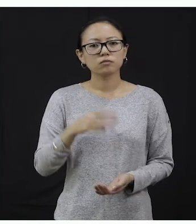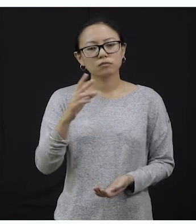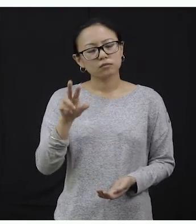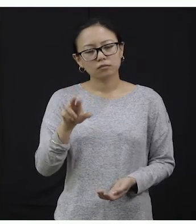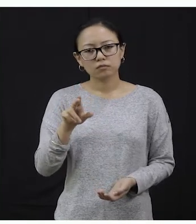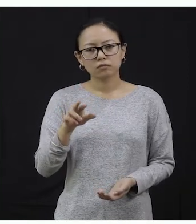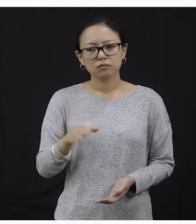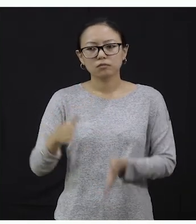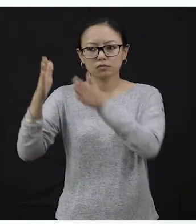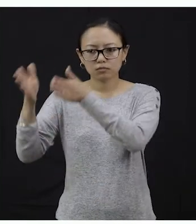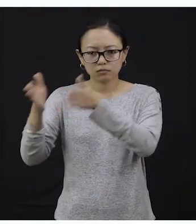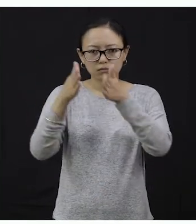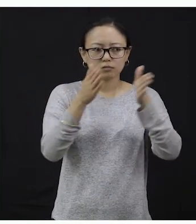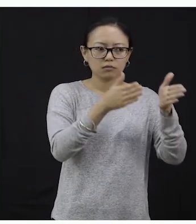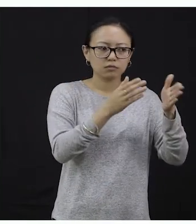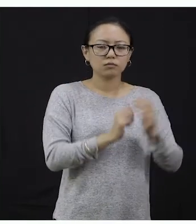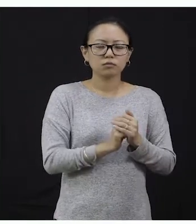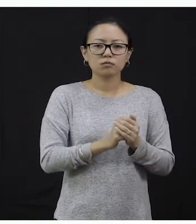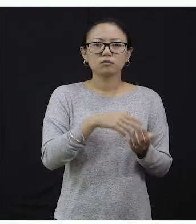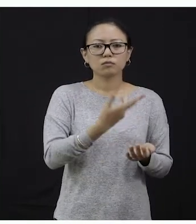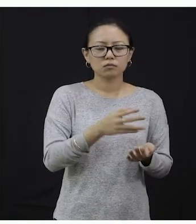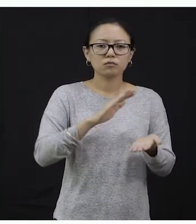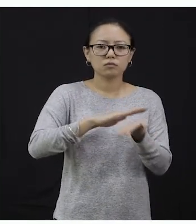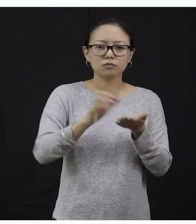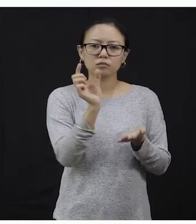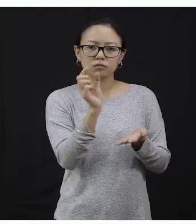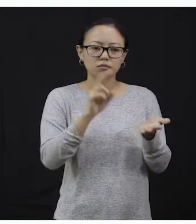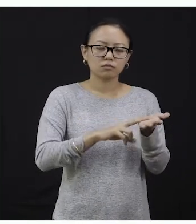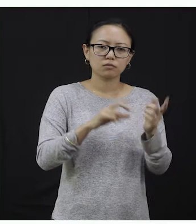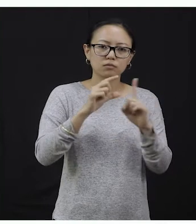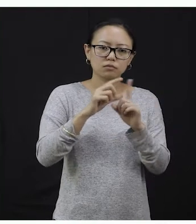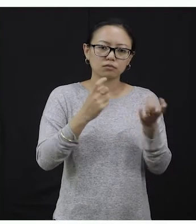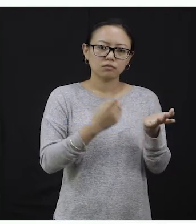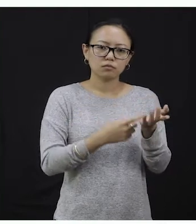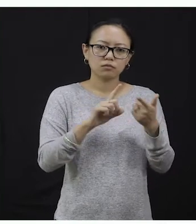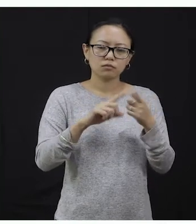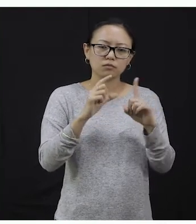are 3 digits are placed in hundreds place.